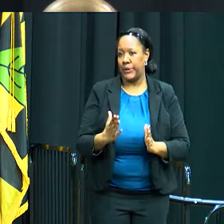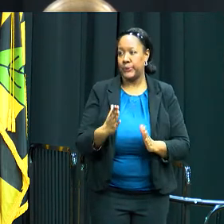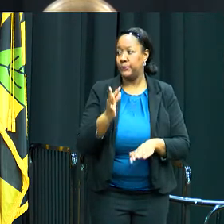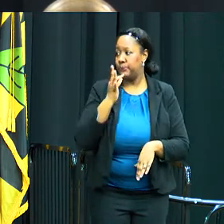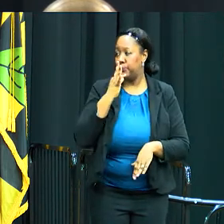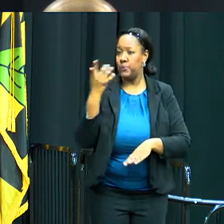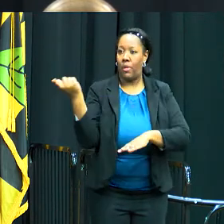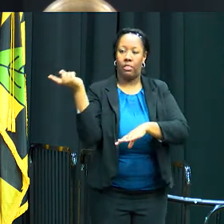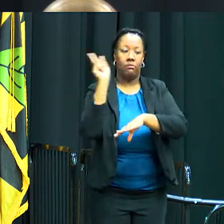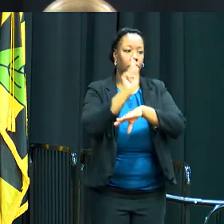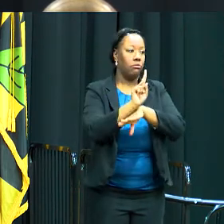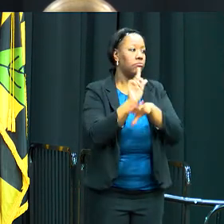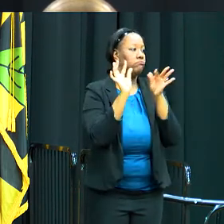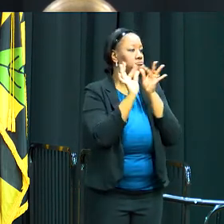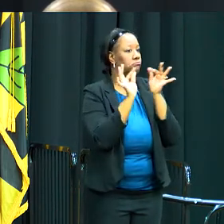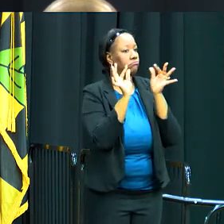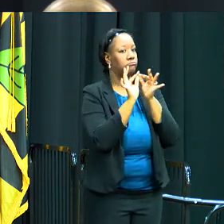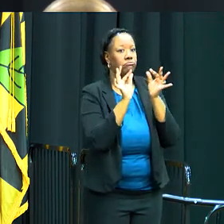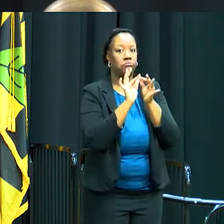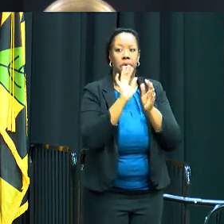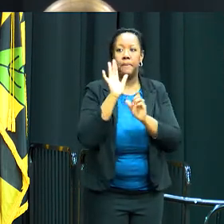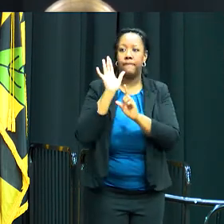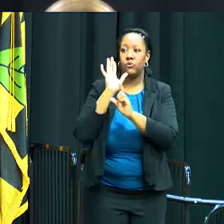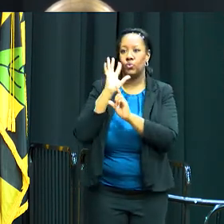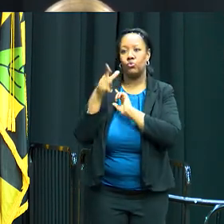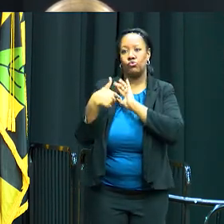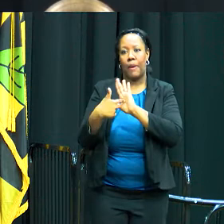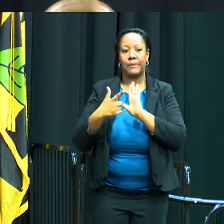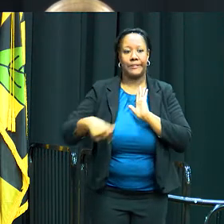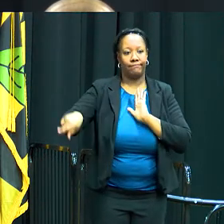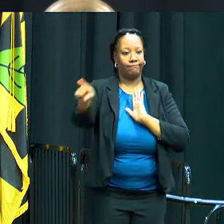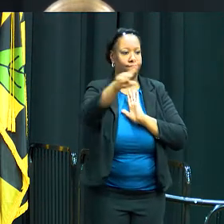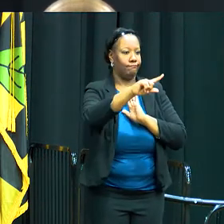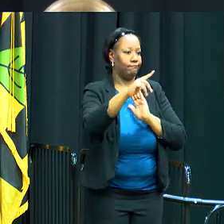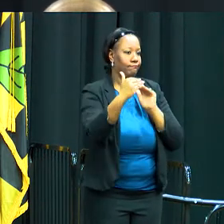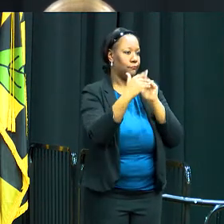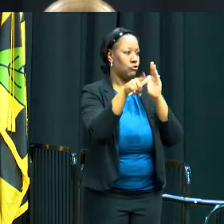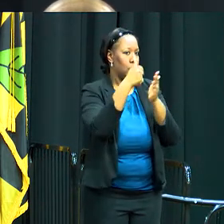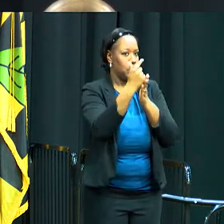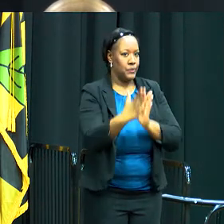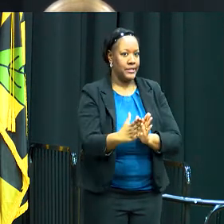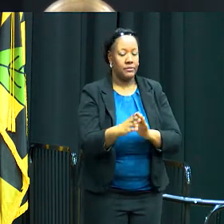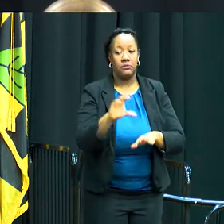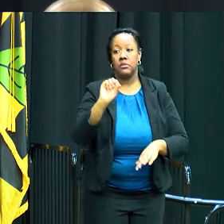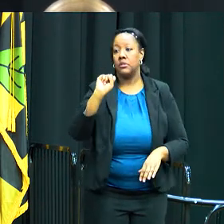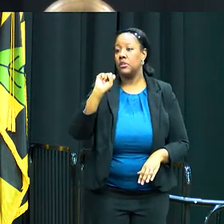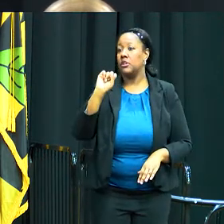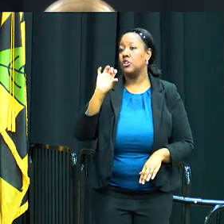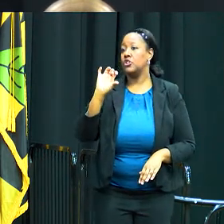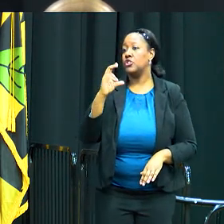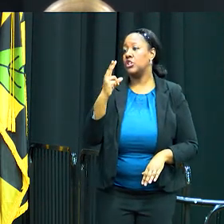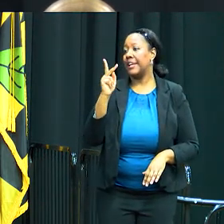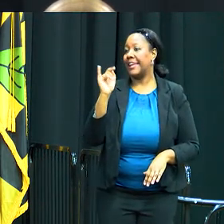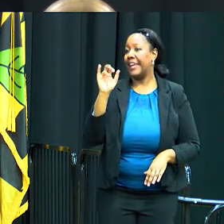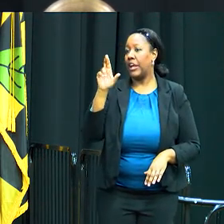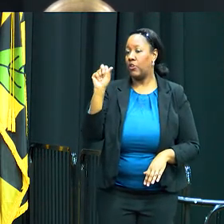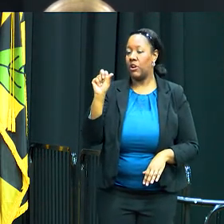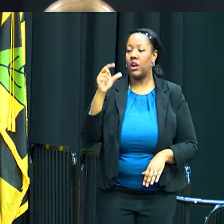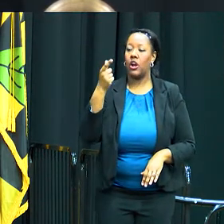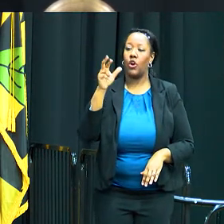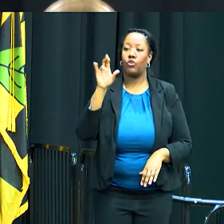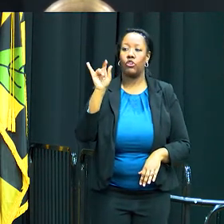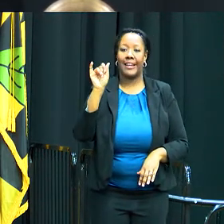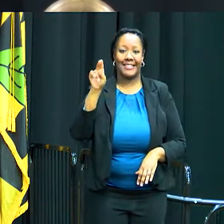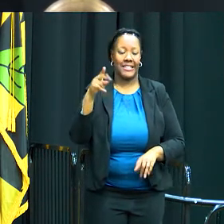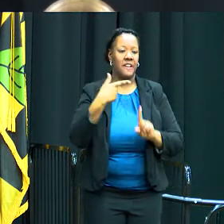share with you a few words on behalf of her fellow graduates. Shakira Grayson of Lexington Park is receiving